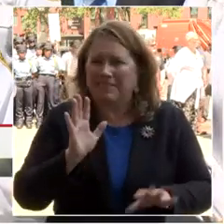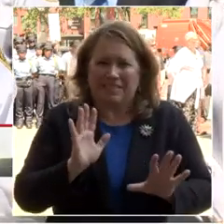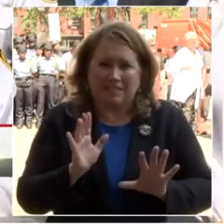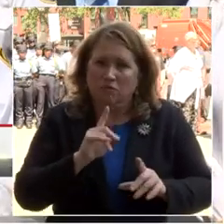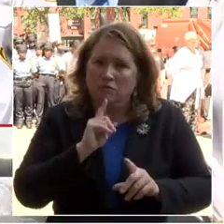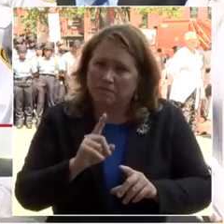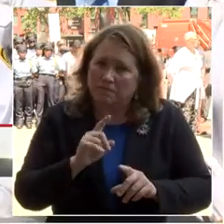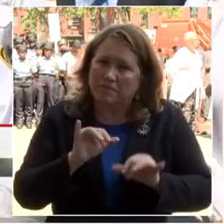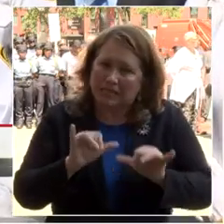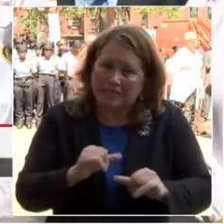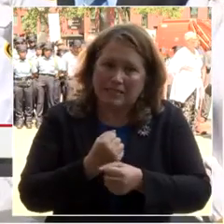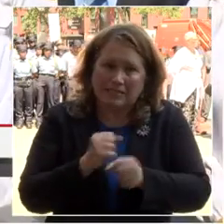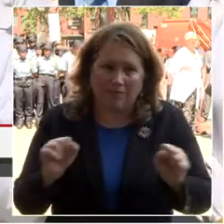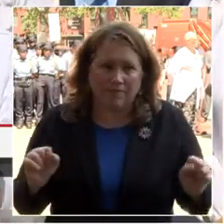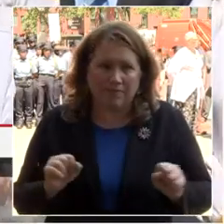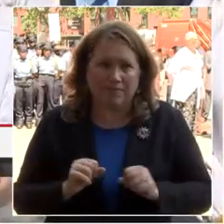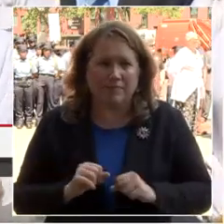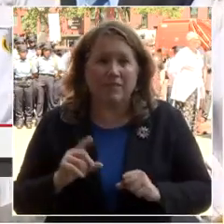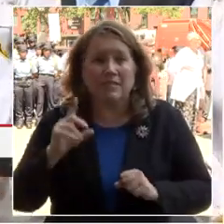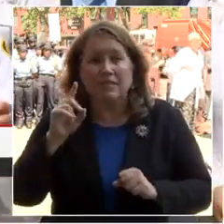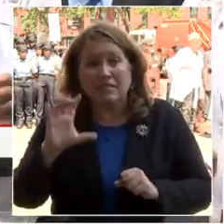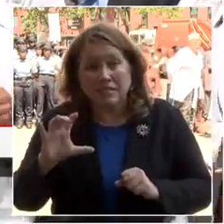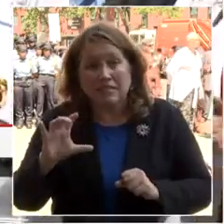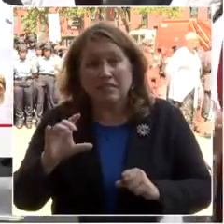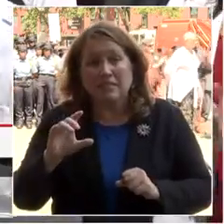summer.dc.gov. Have a wonderful 4th of July.